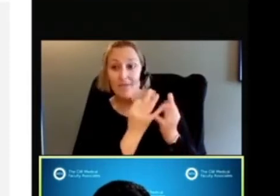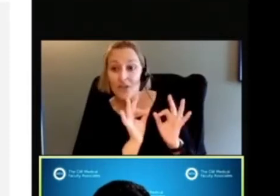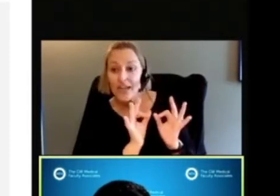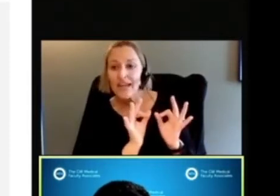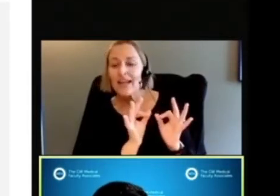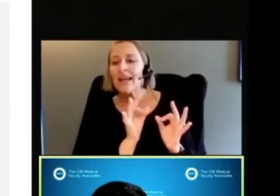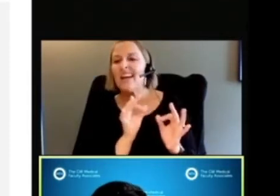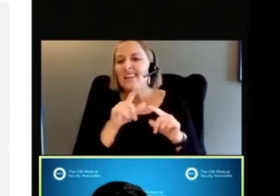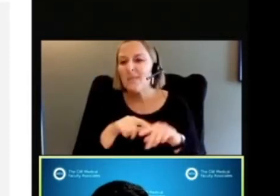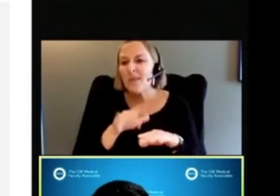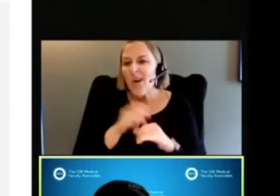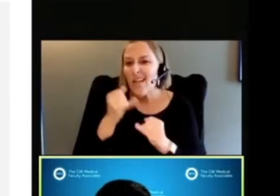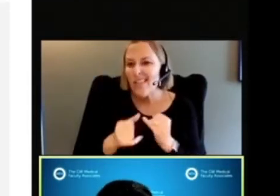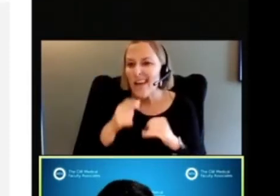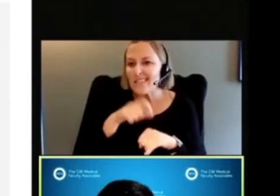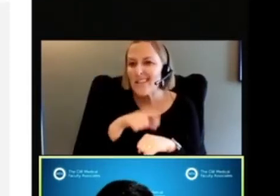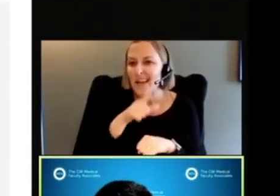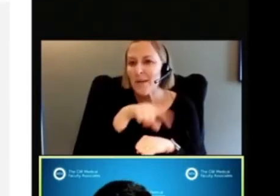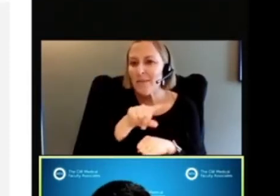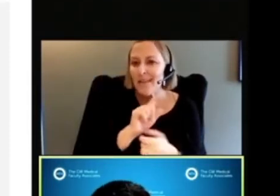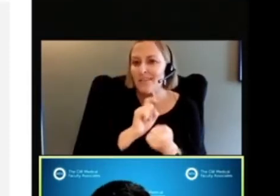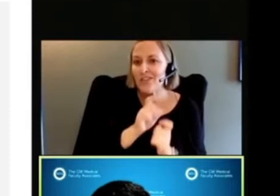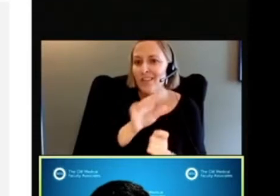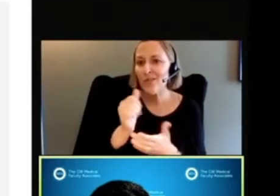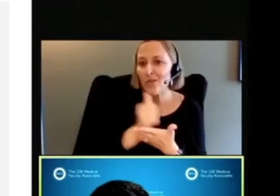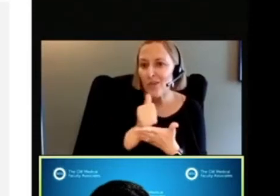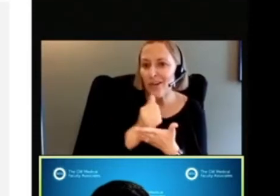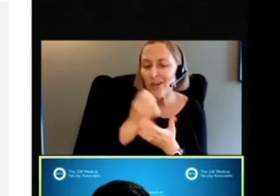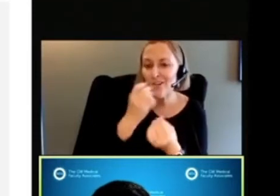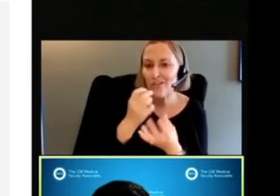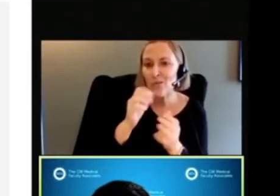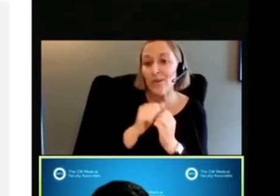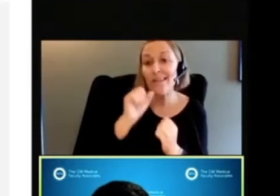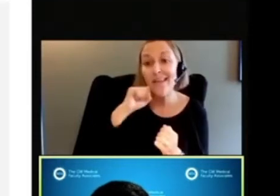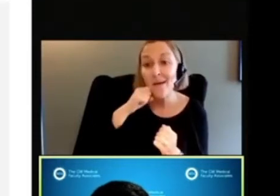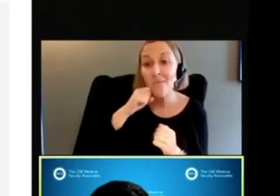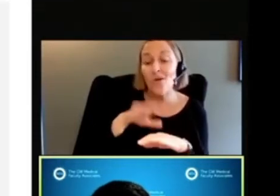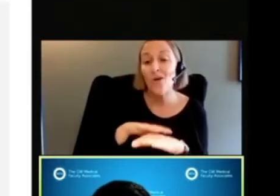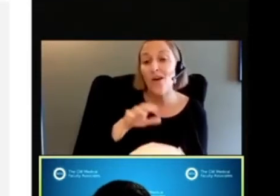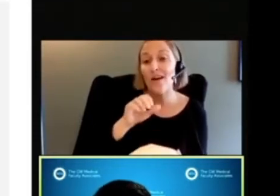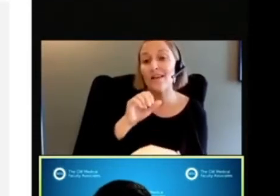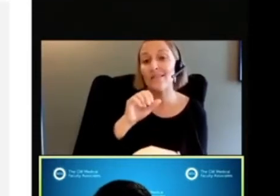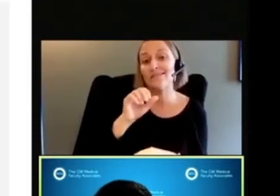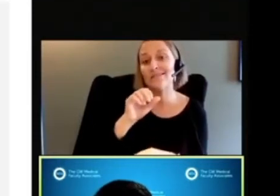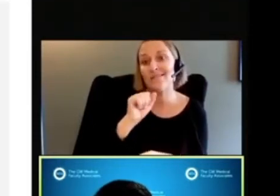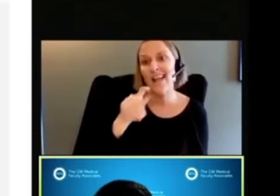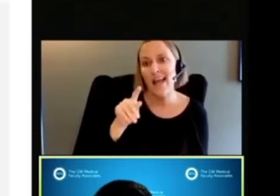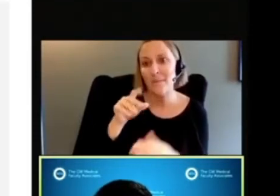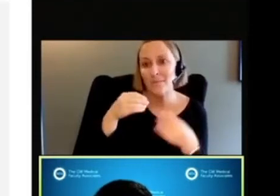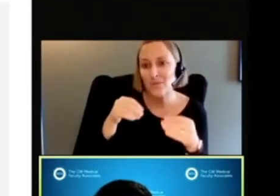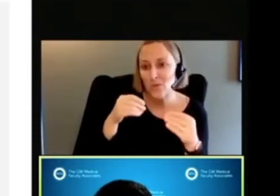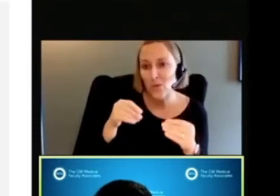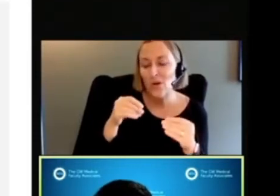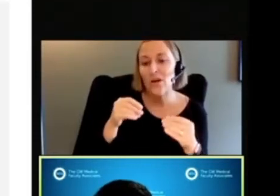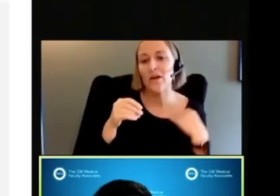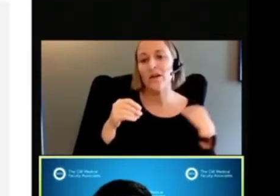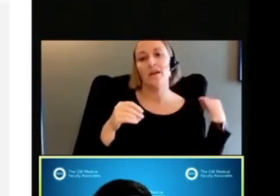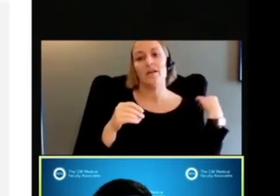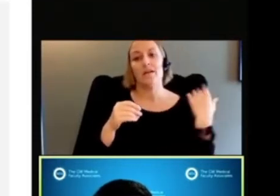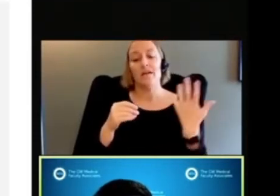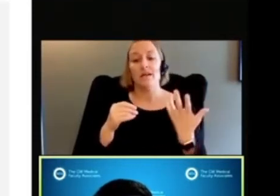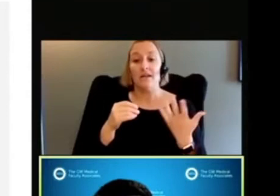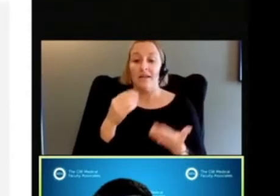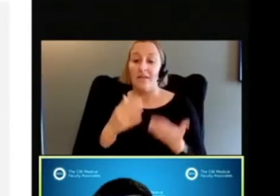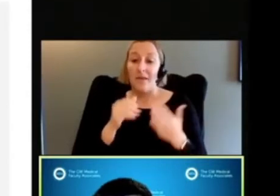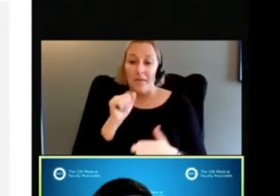updated their credit card information with Apple, for example, in the iOS store, in the App Store, the App Store